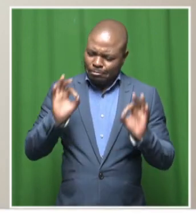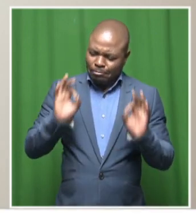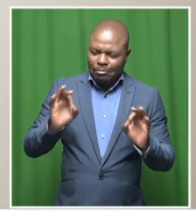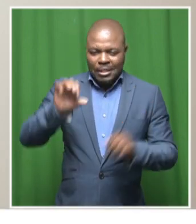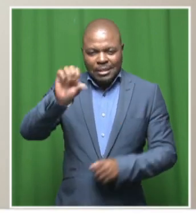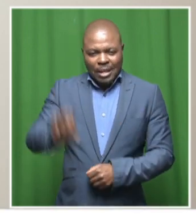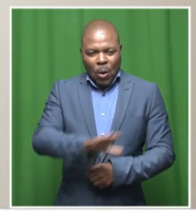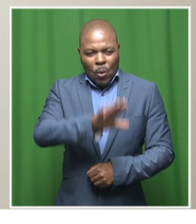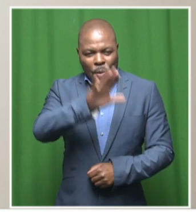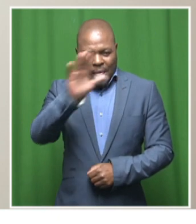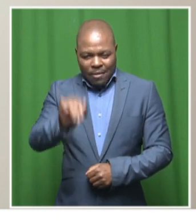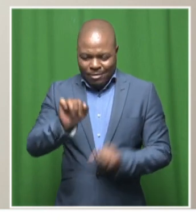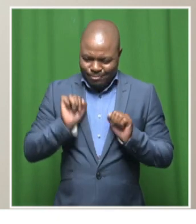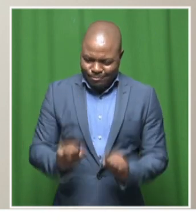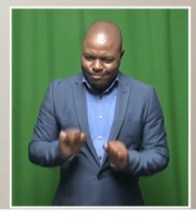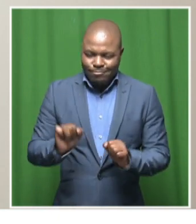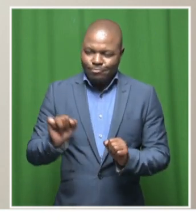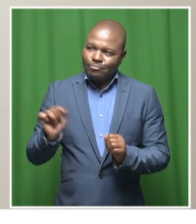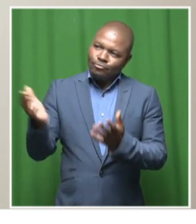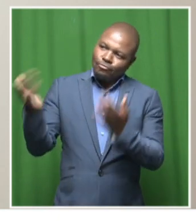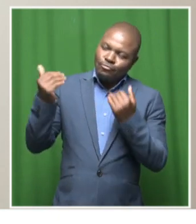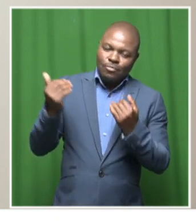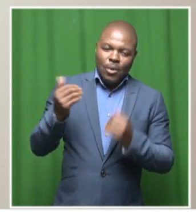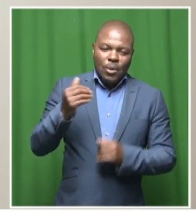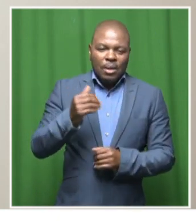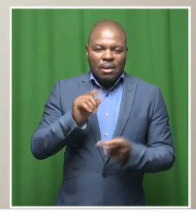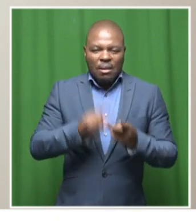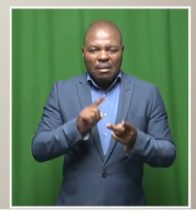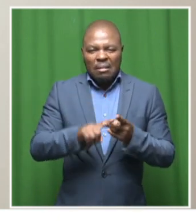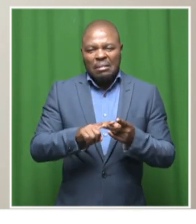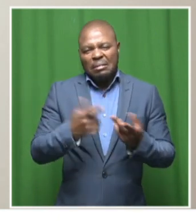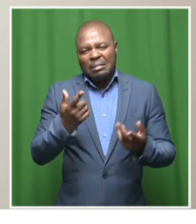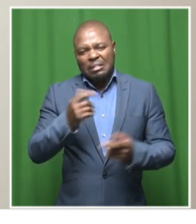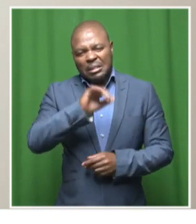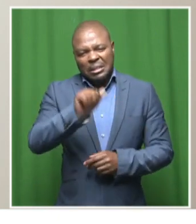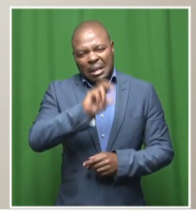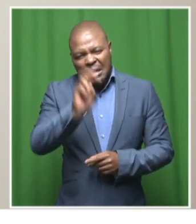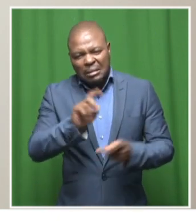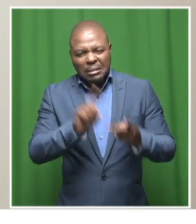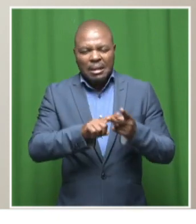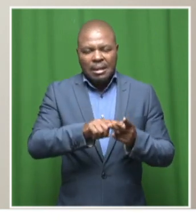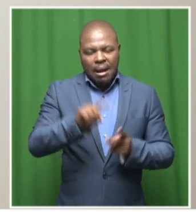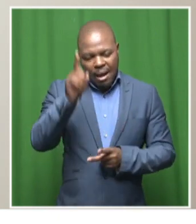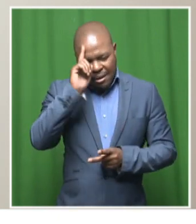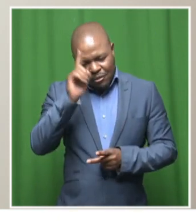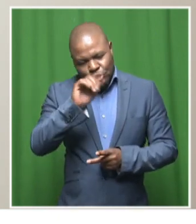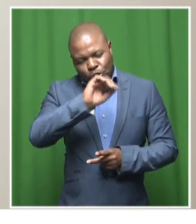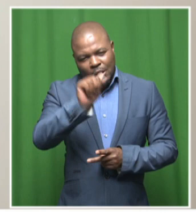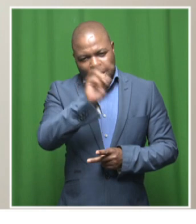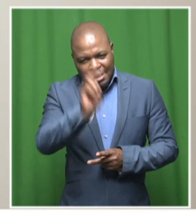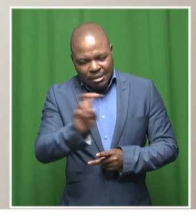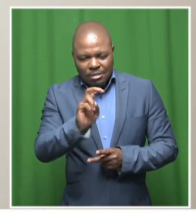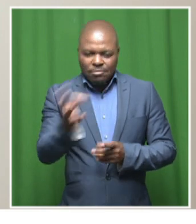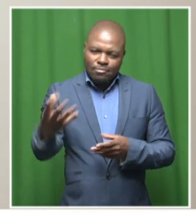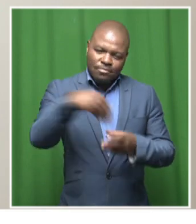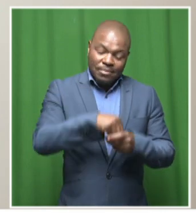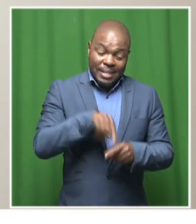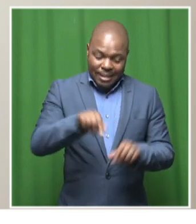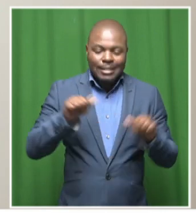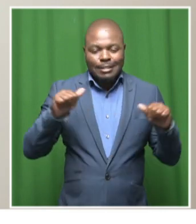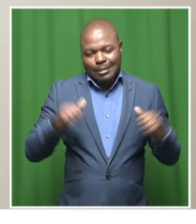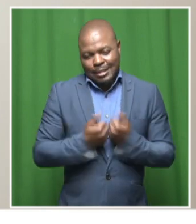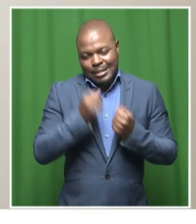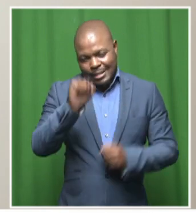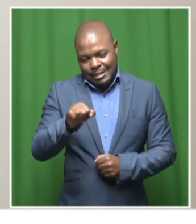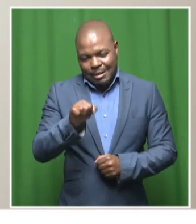that's South African based and mixing a whole lot of contemporary jazz, African jazz into the mix. It has been challenging, I